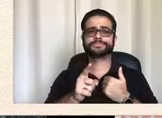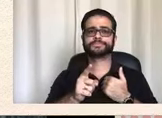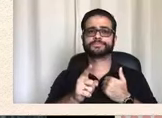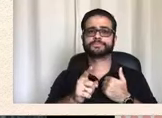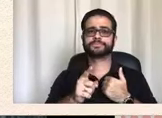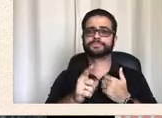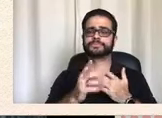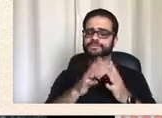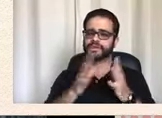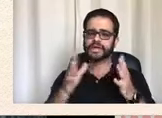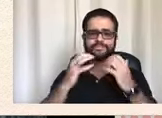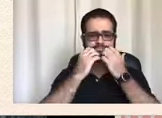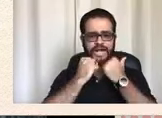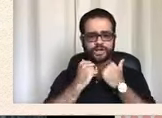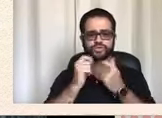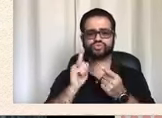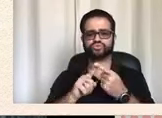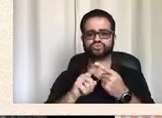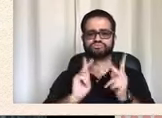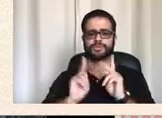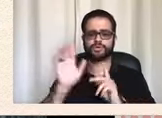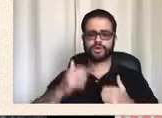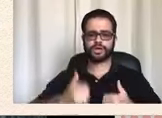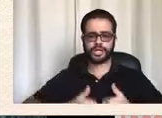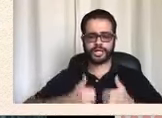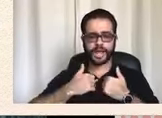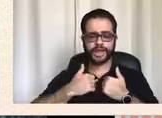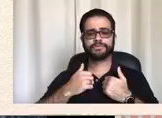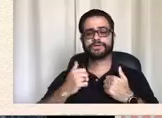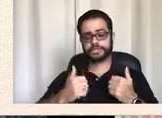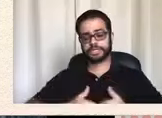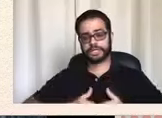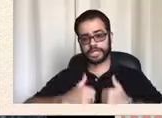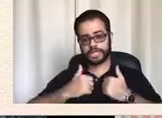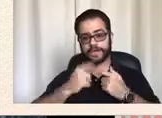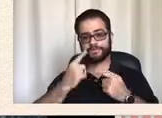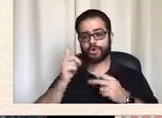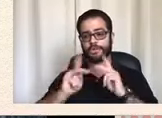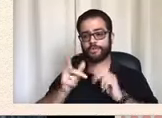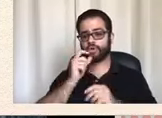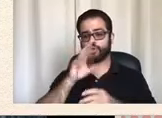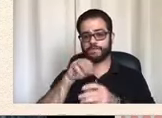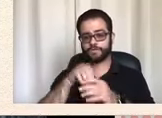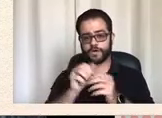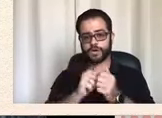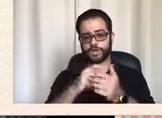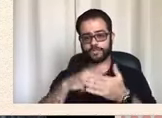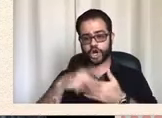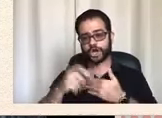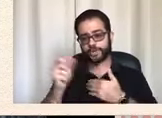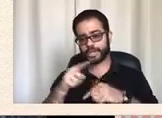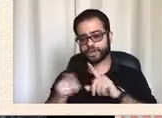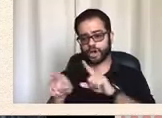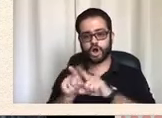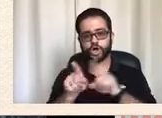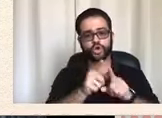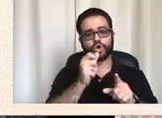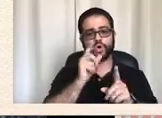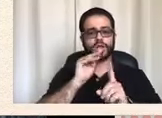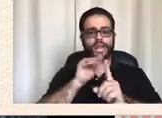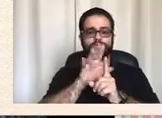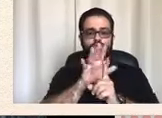value to lives, not only the lives of those who participate in the program, but to those you're going to influence. Because I can guarantee you